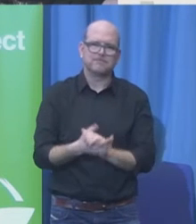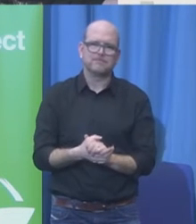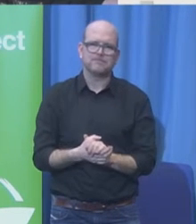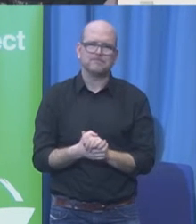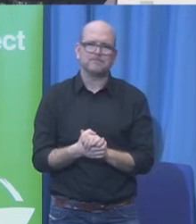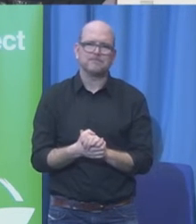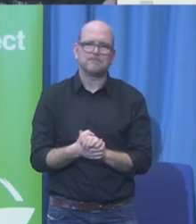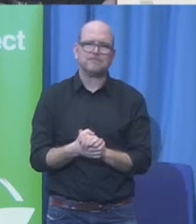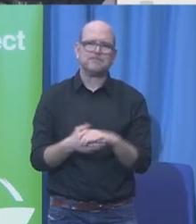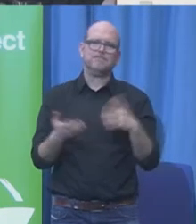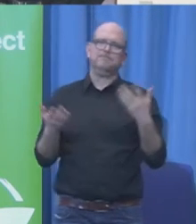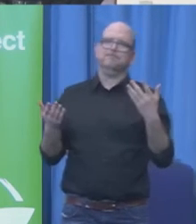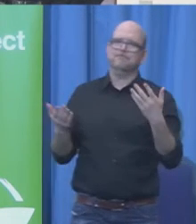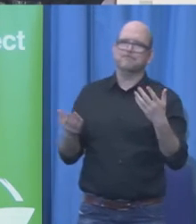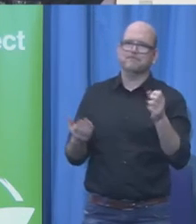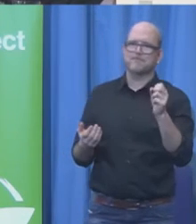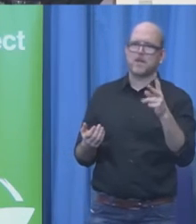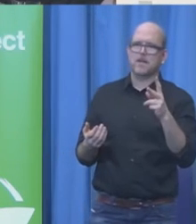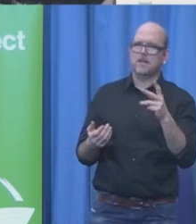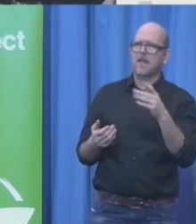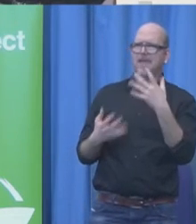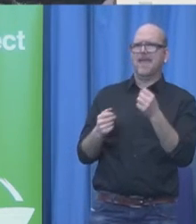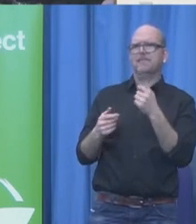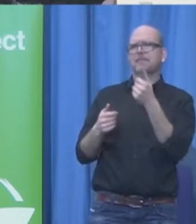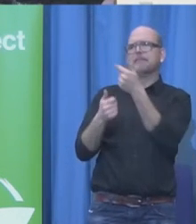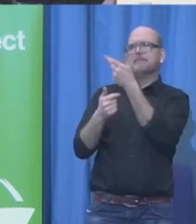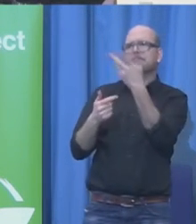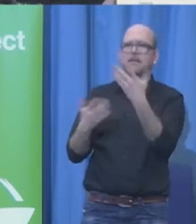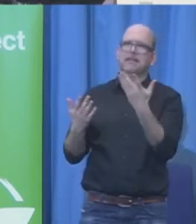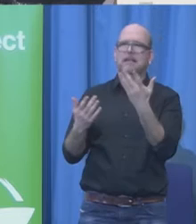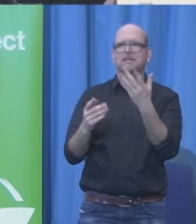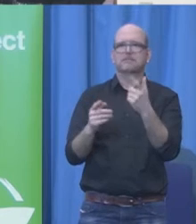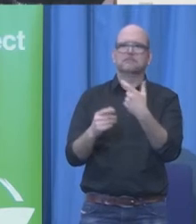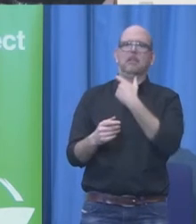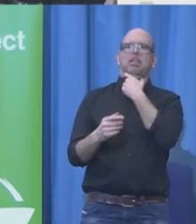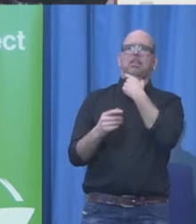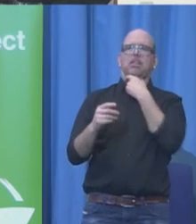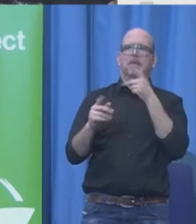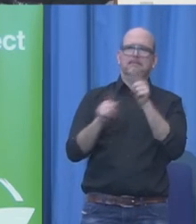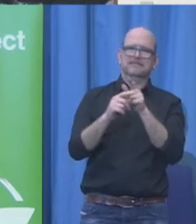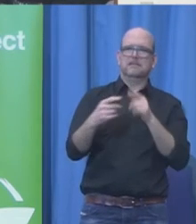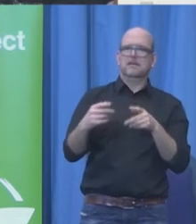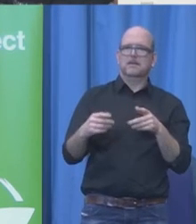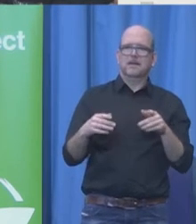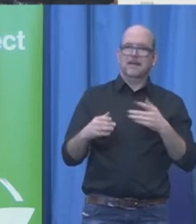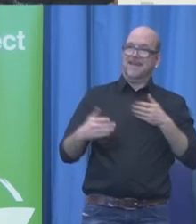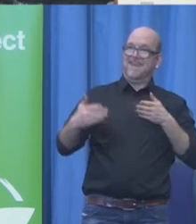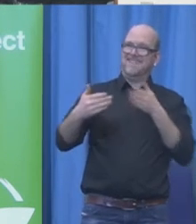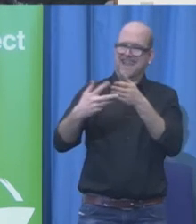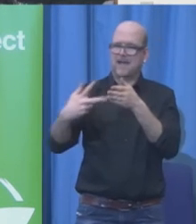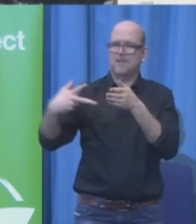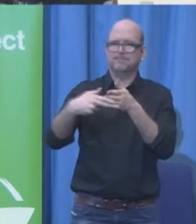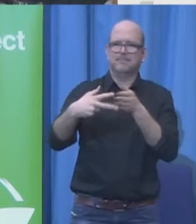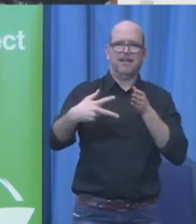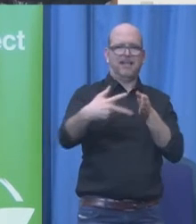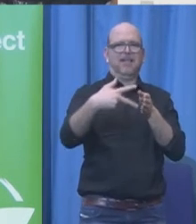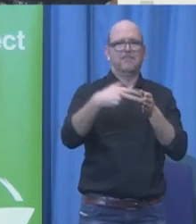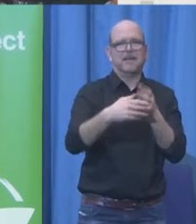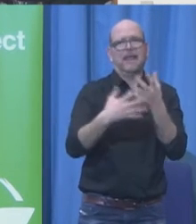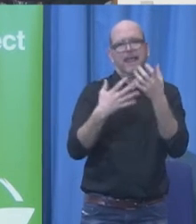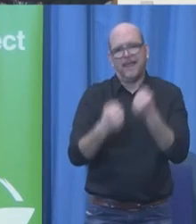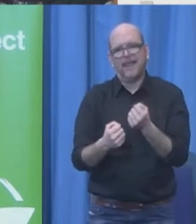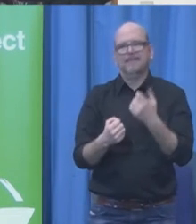roadblocks in terms of people making the next step into paid employment. And there has been a number of